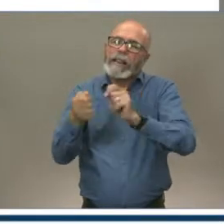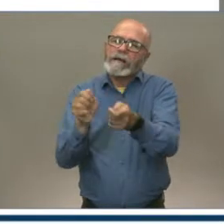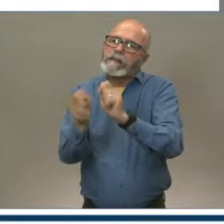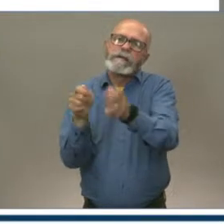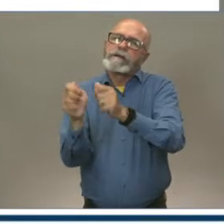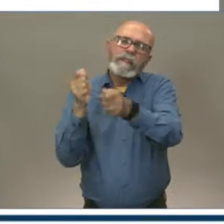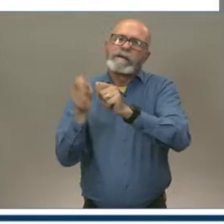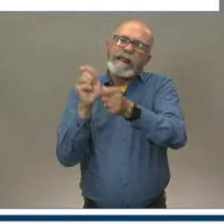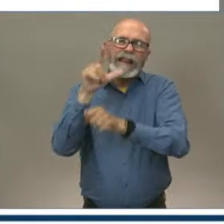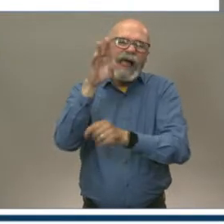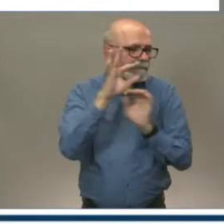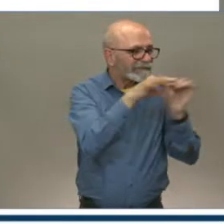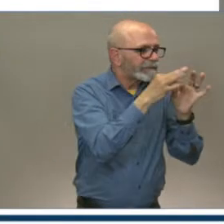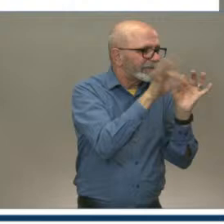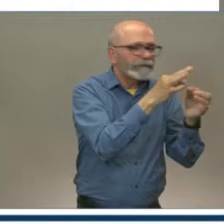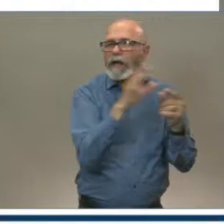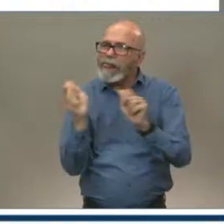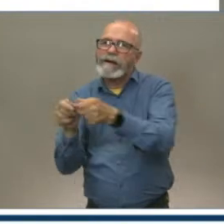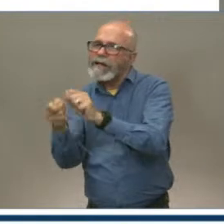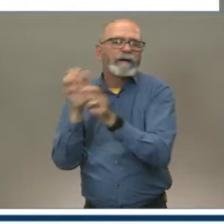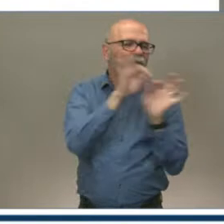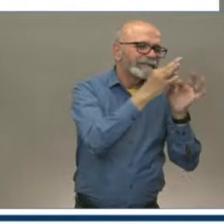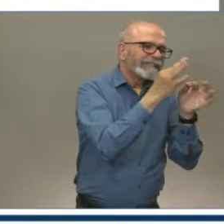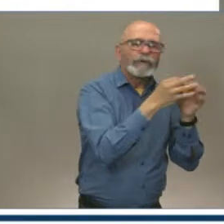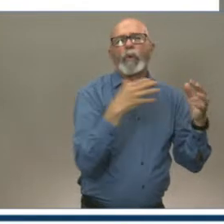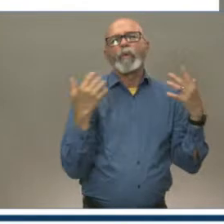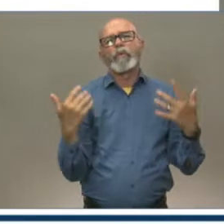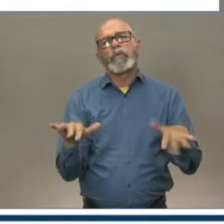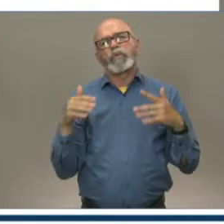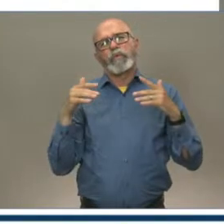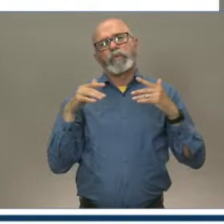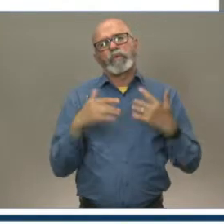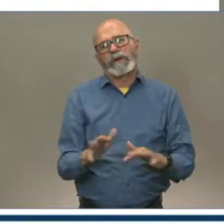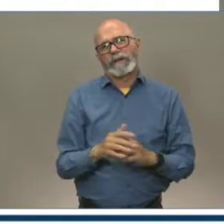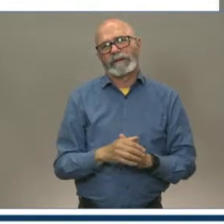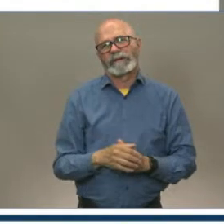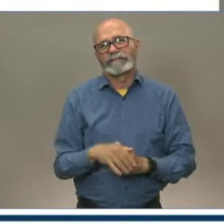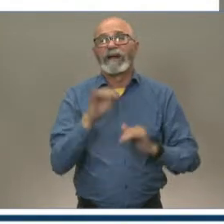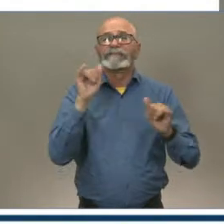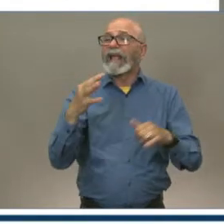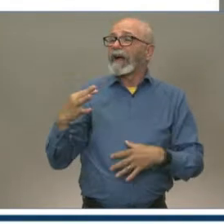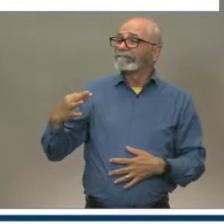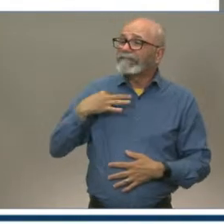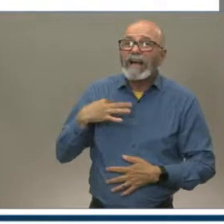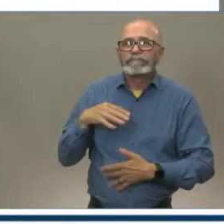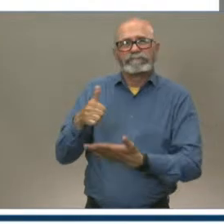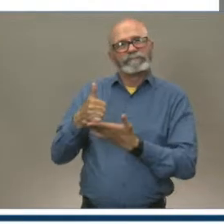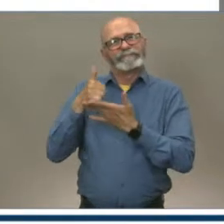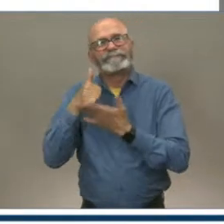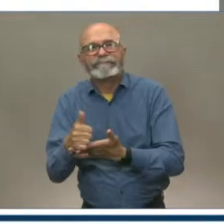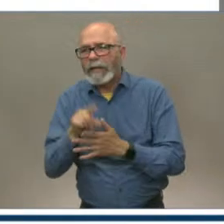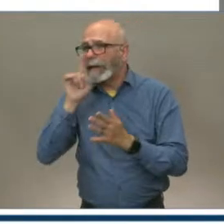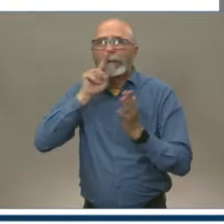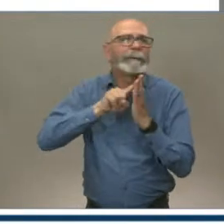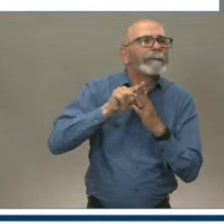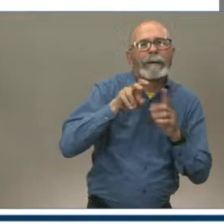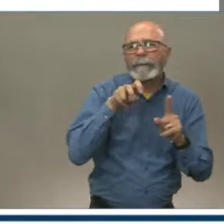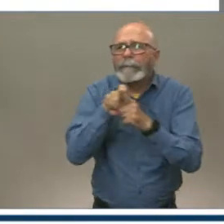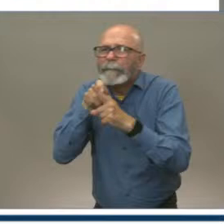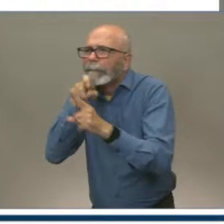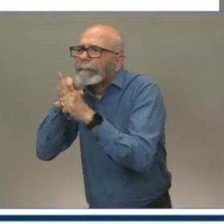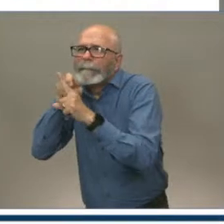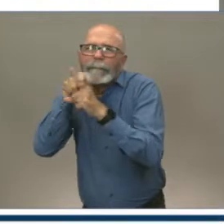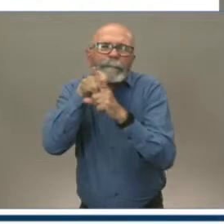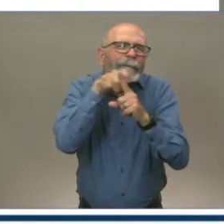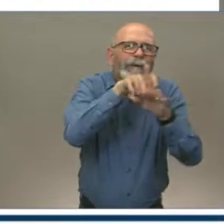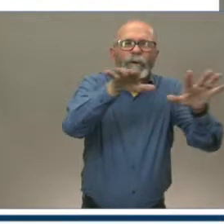lab, as well as for the many people in public health dealing with the ongoing investigation of the dozens